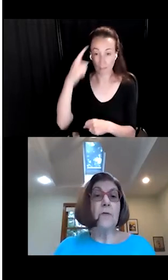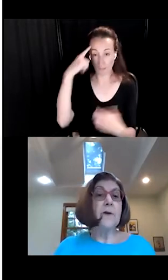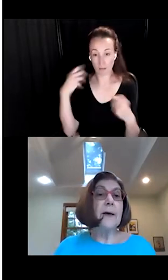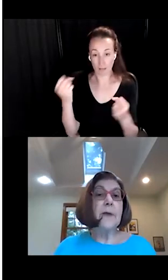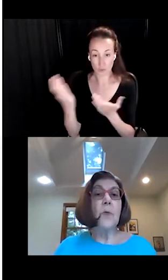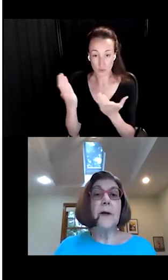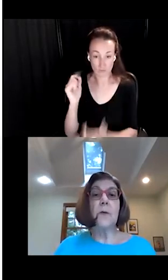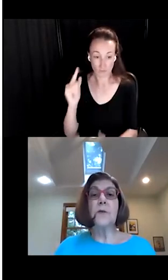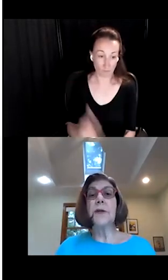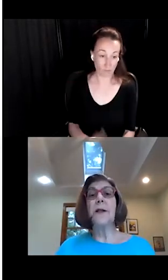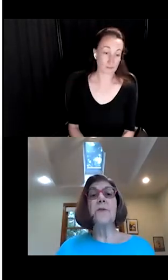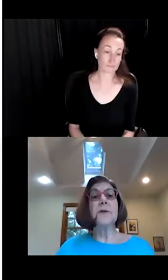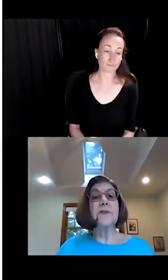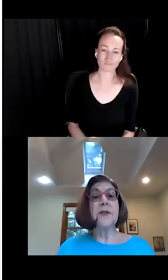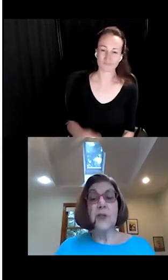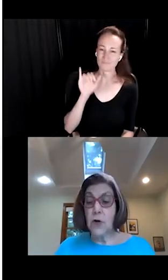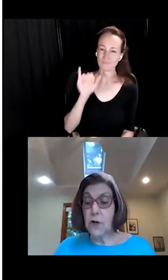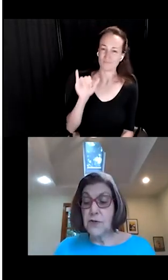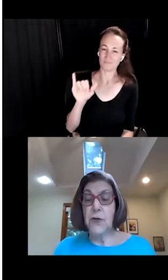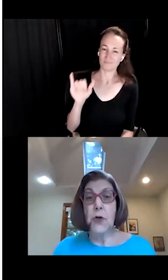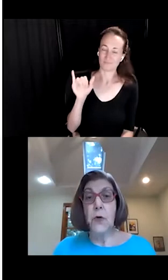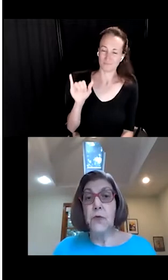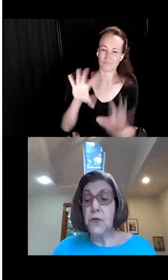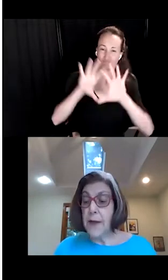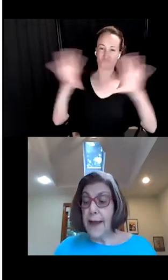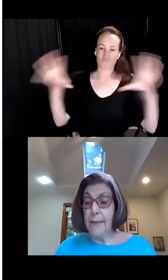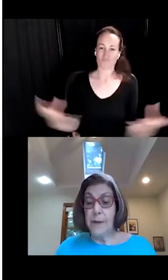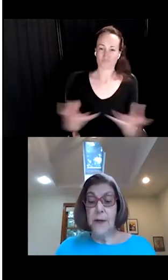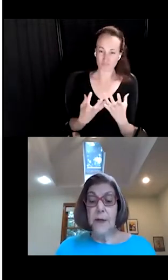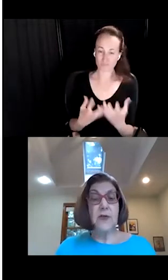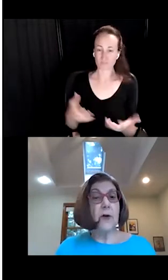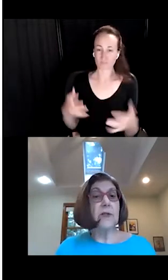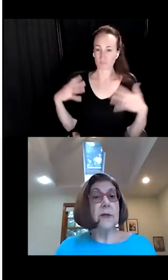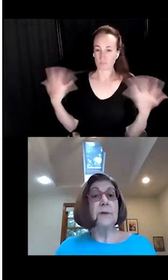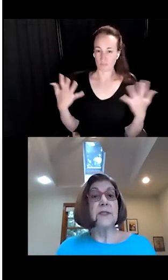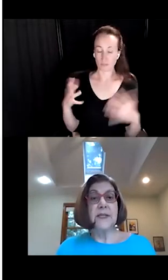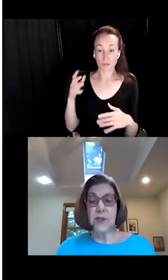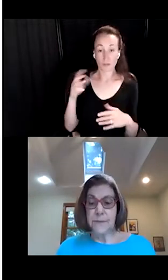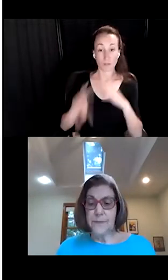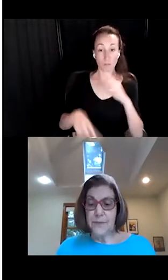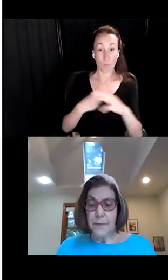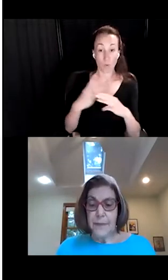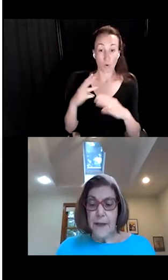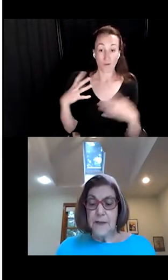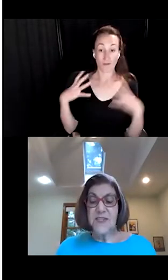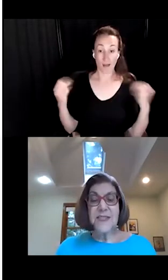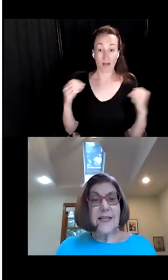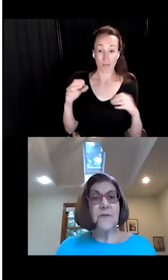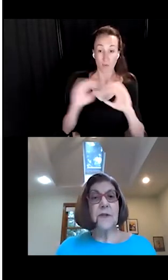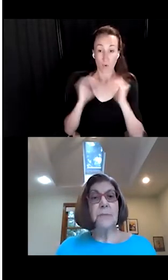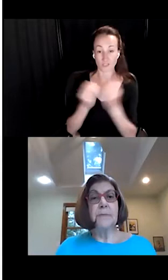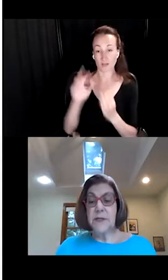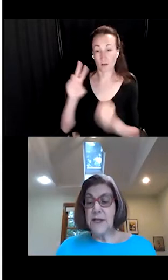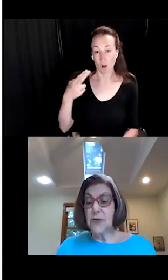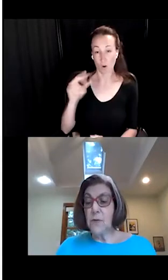of overcoming what the World Health Organization calls the no-do gap, is called implementation.